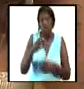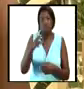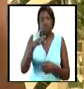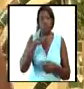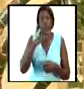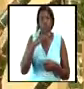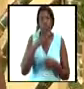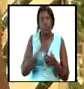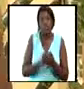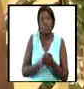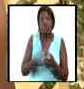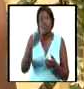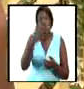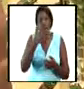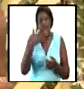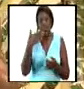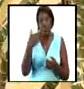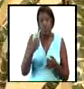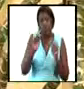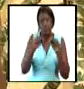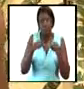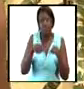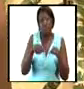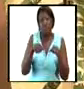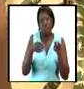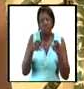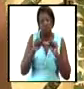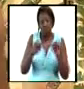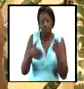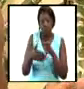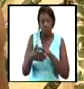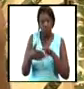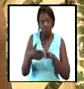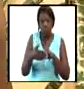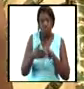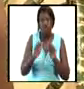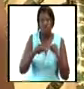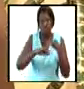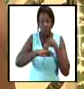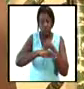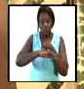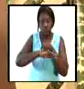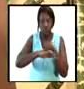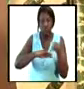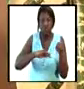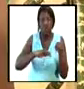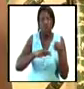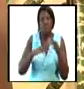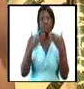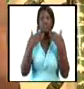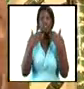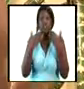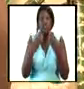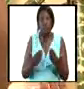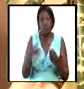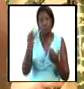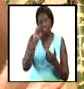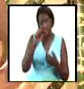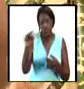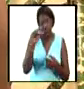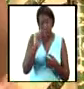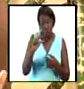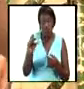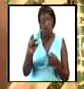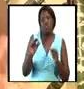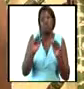write them down? The best is that as you read through the questions, underline the keywords in the question itself so that you make sure to